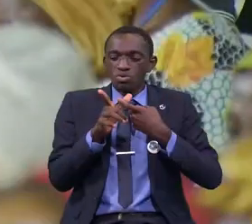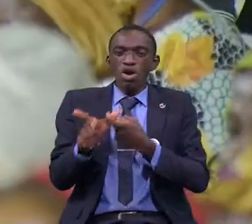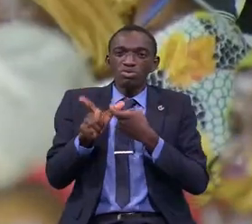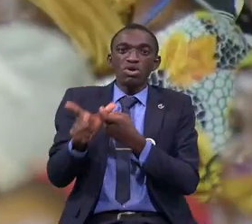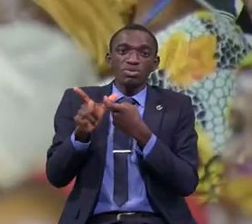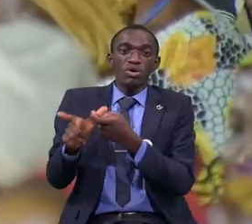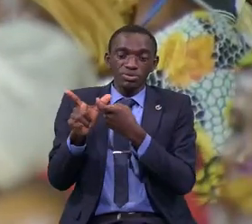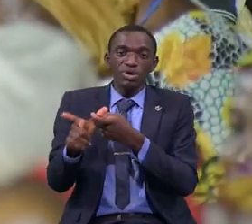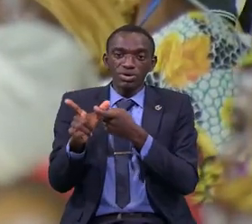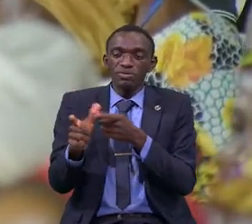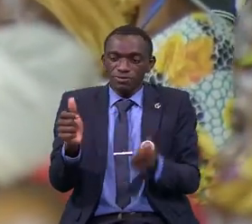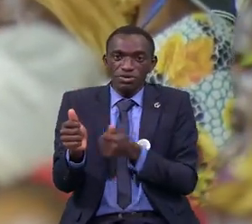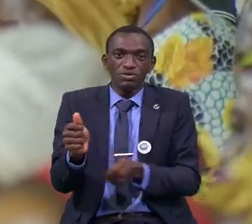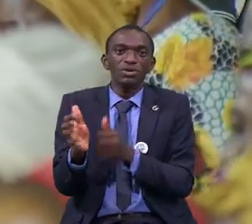Bible.